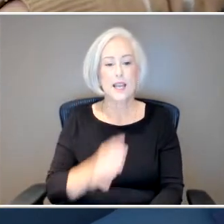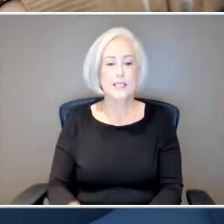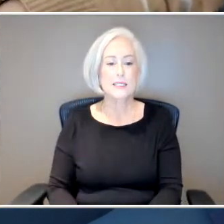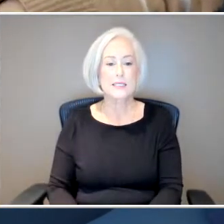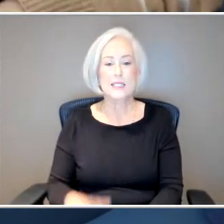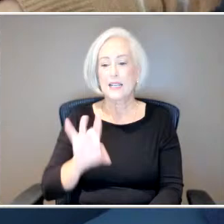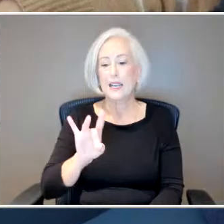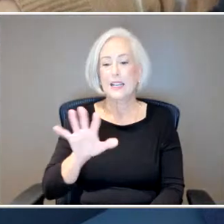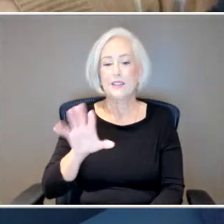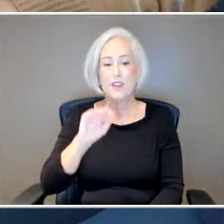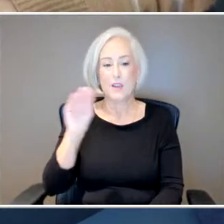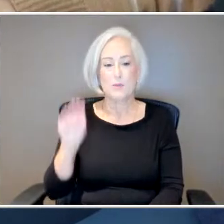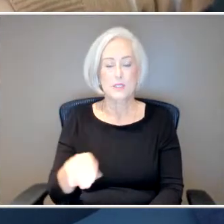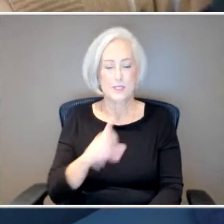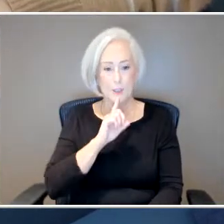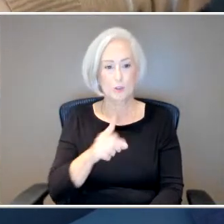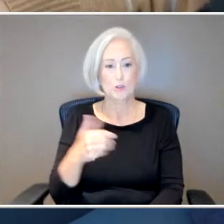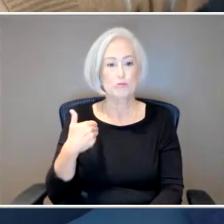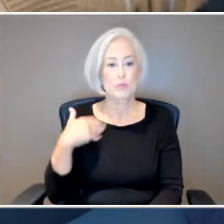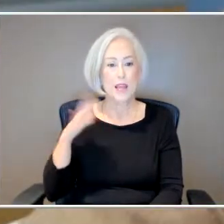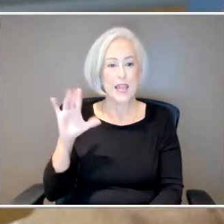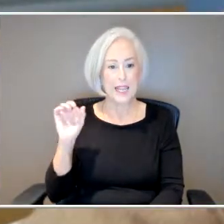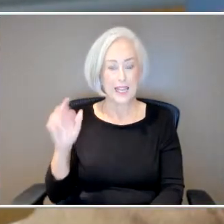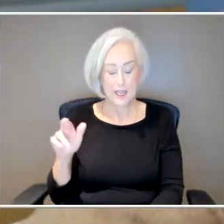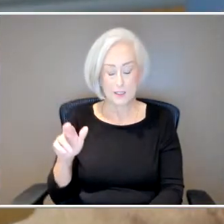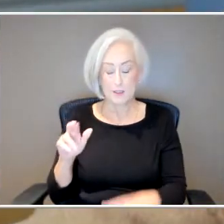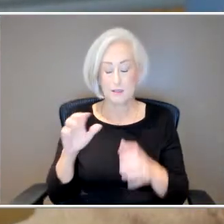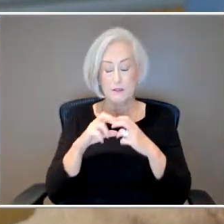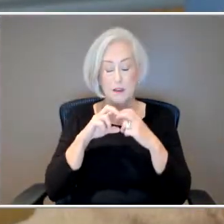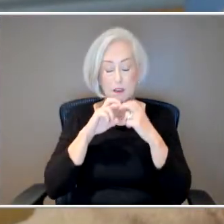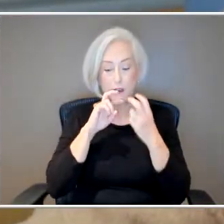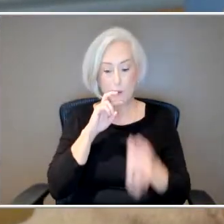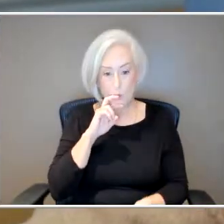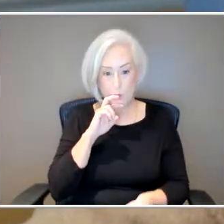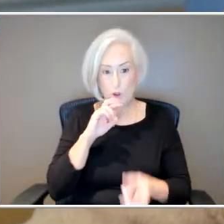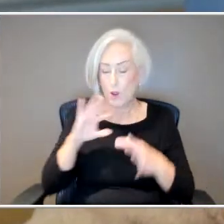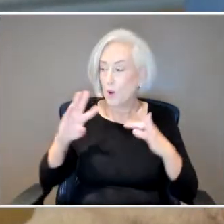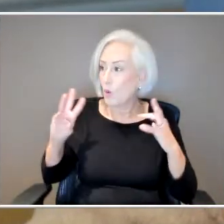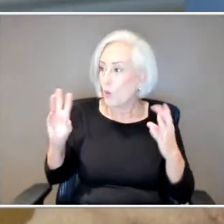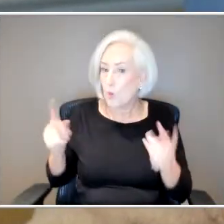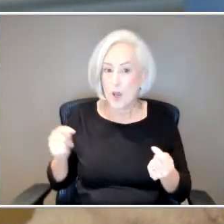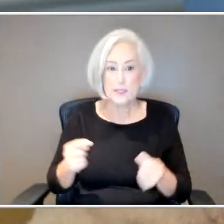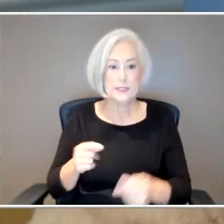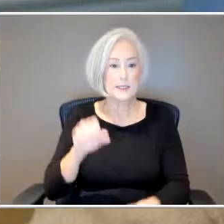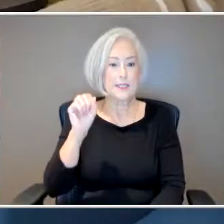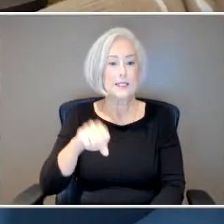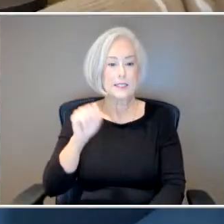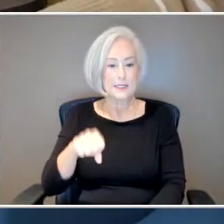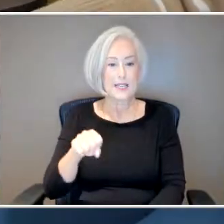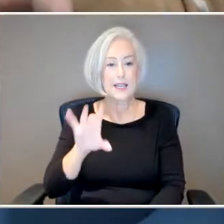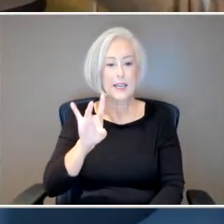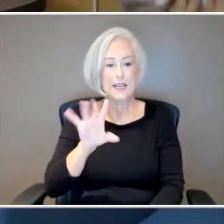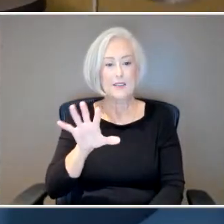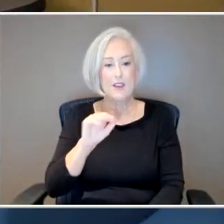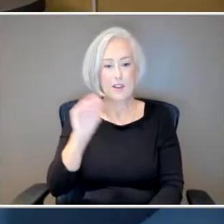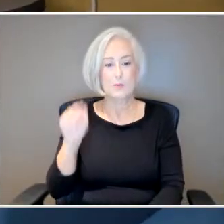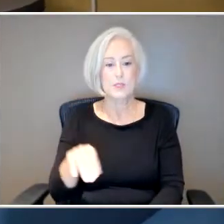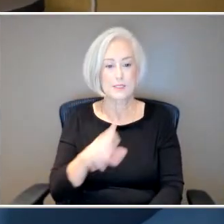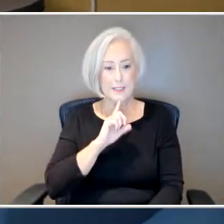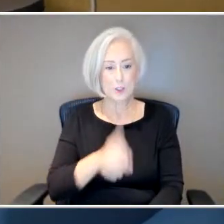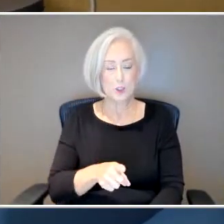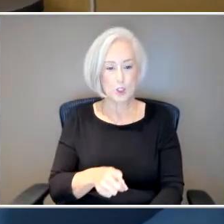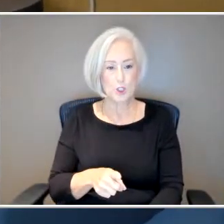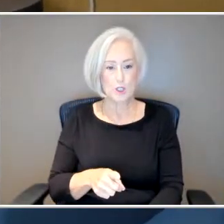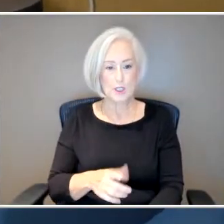have cancer." It was a bomb drop. And I said, "What?" And she goes, "Yeah, I'm 85% sure that you have it." And I could just